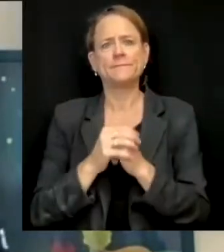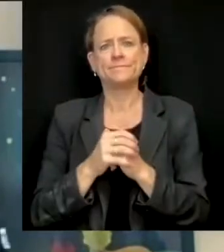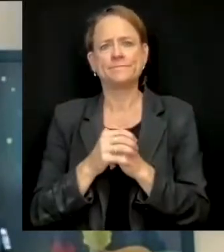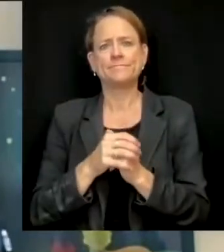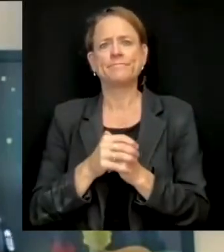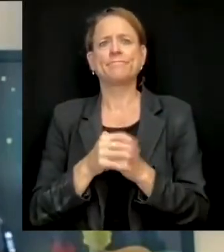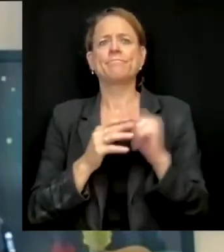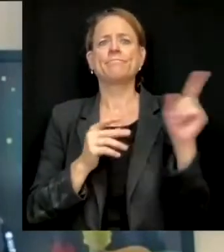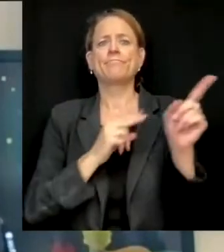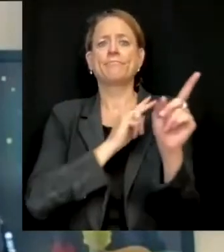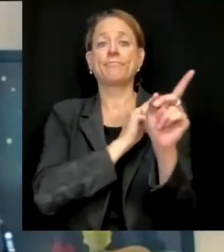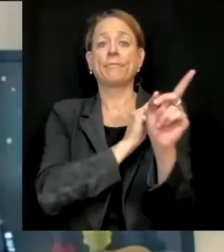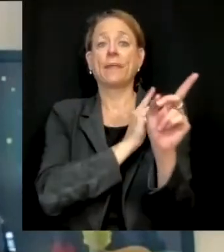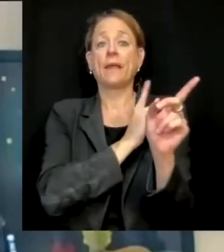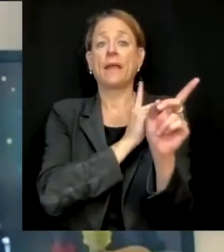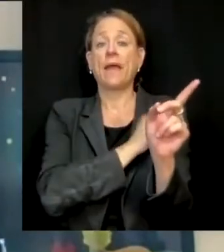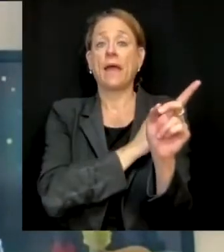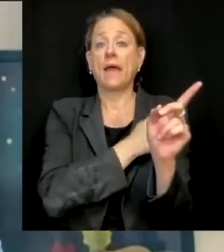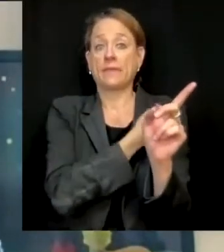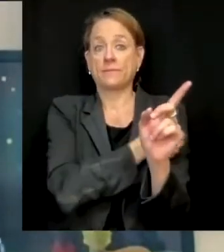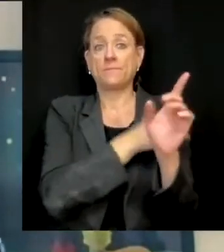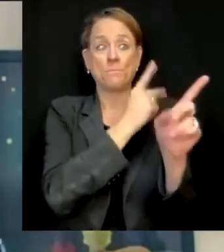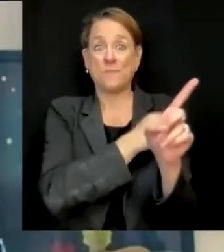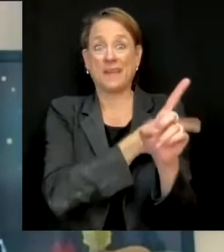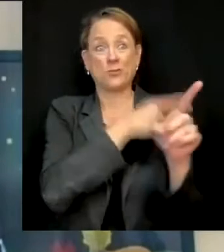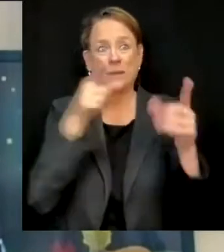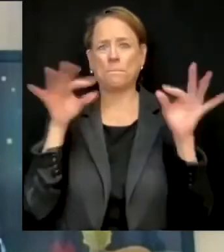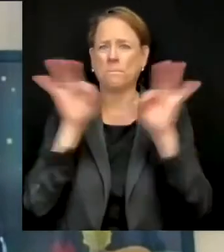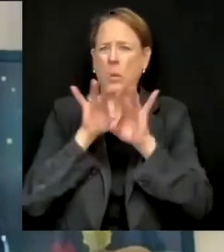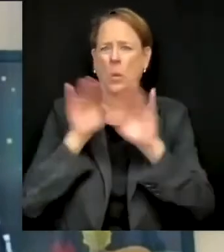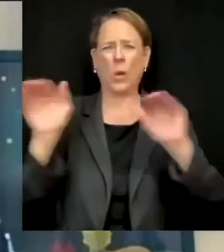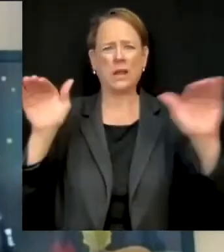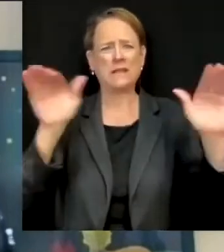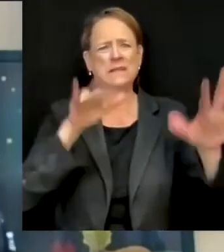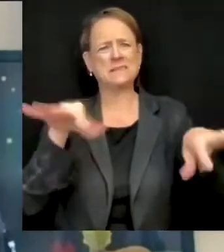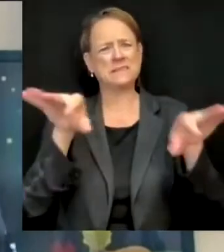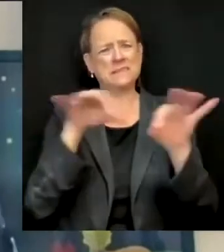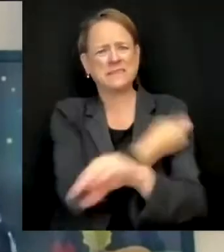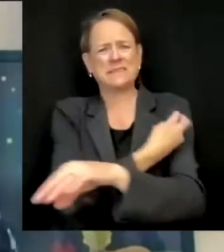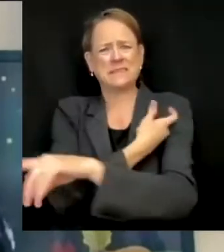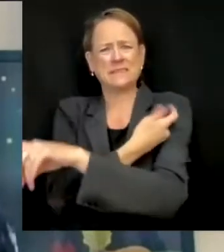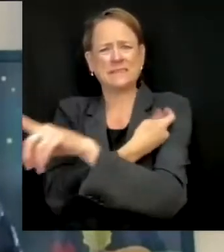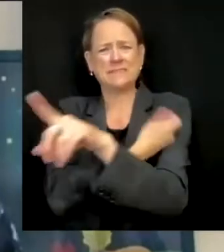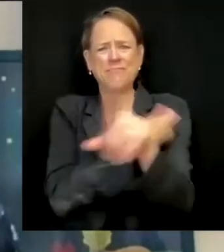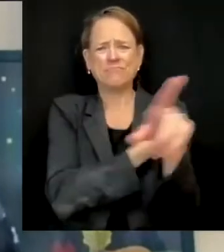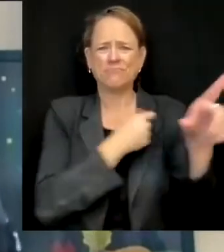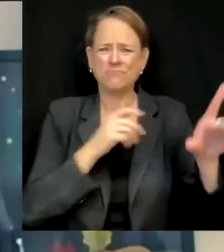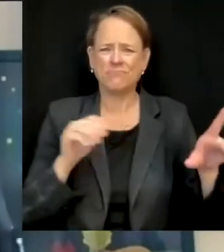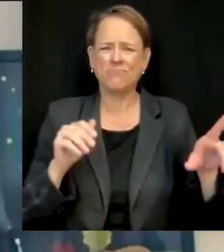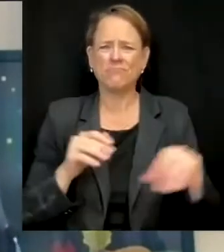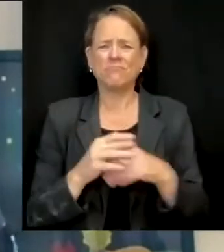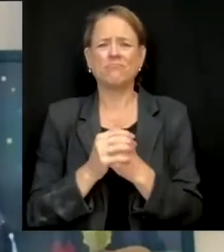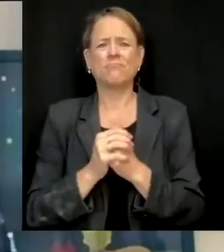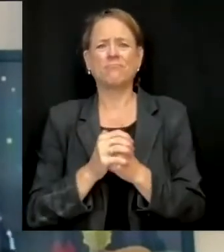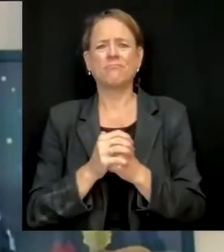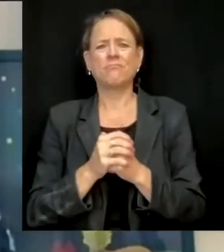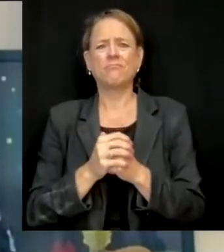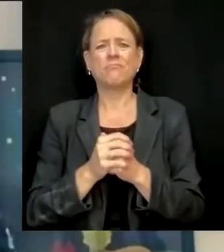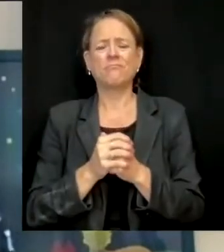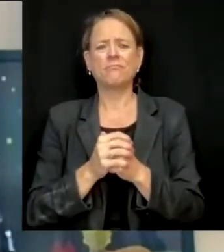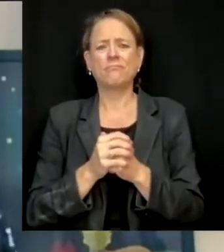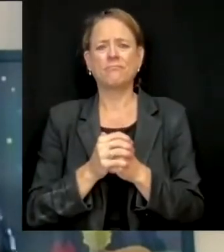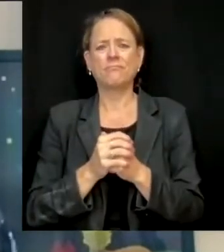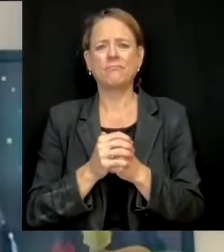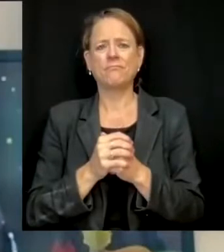they had been vaccinated. So why didn't they? Many of them received incorrect information